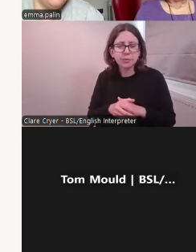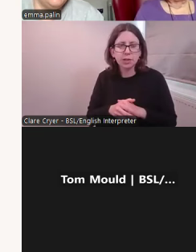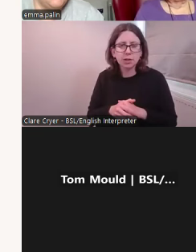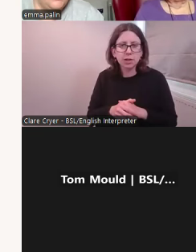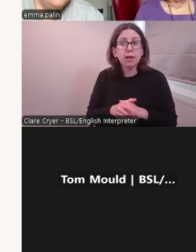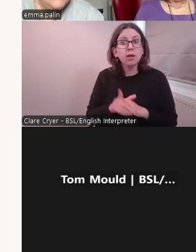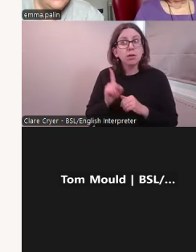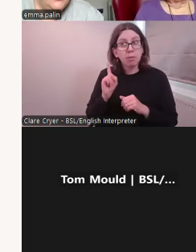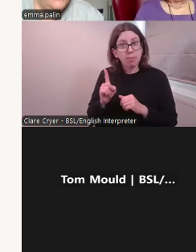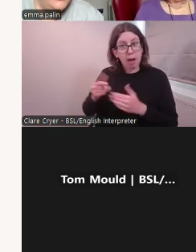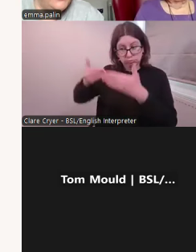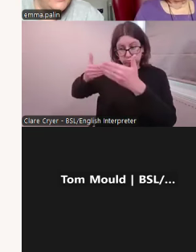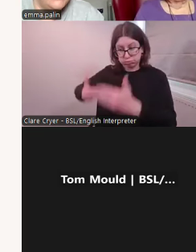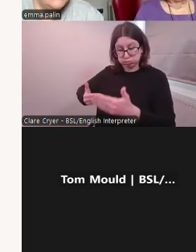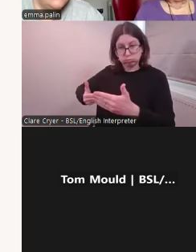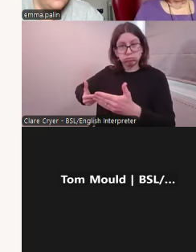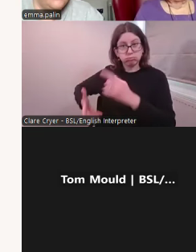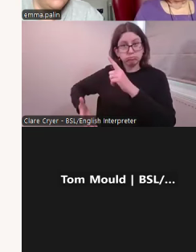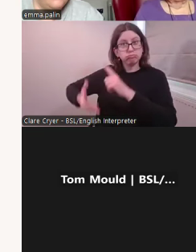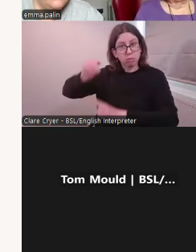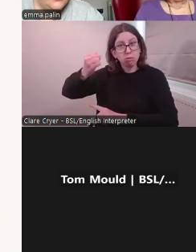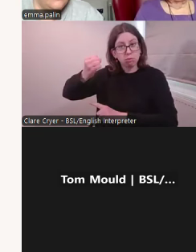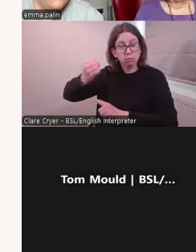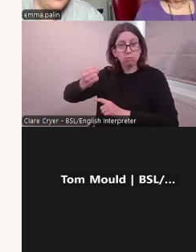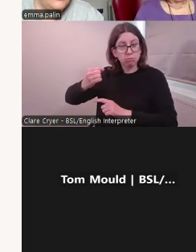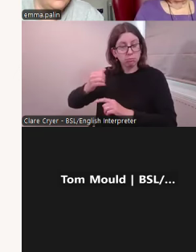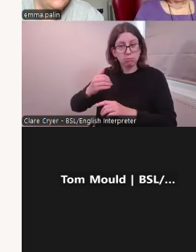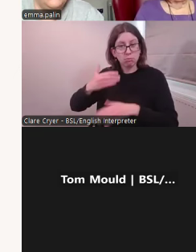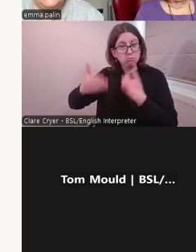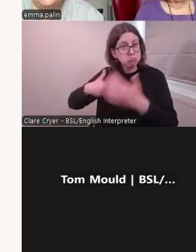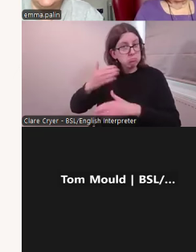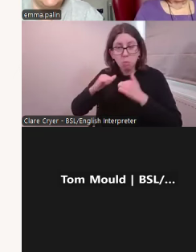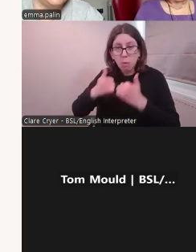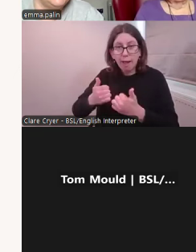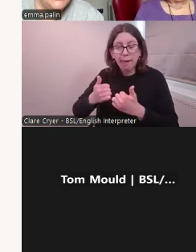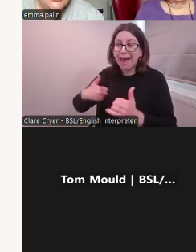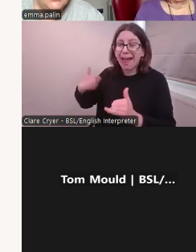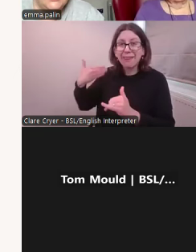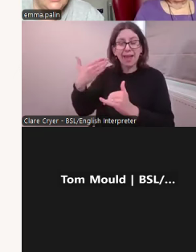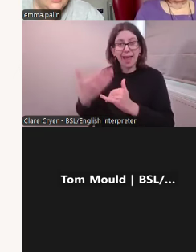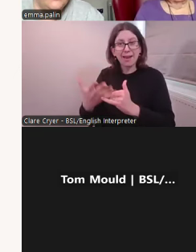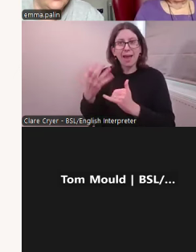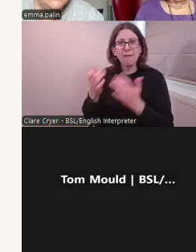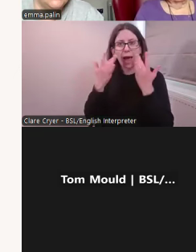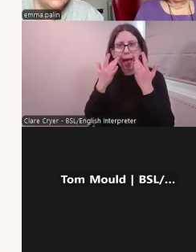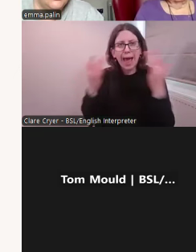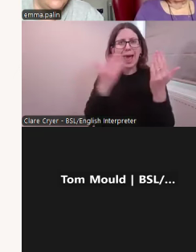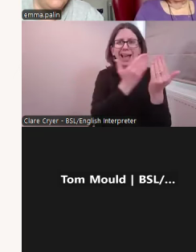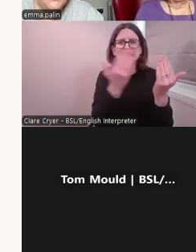That went really well. And at the end of that period, we did an exhibition in our